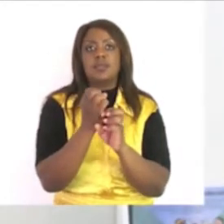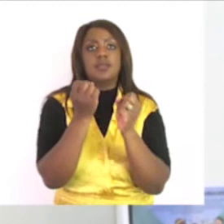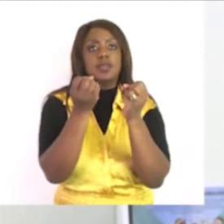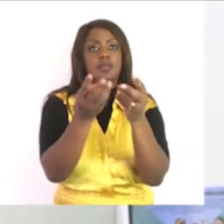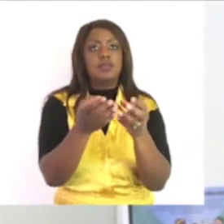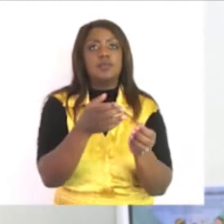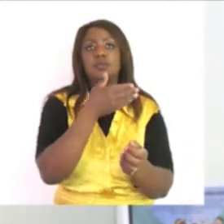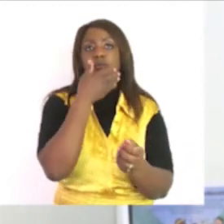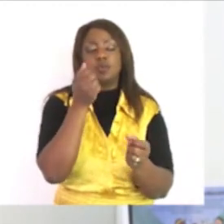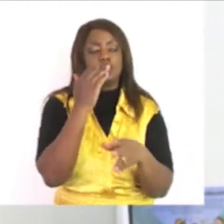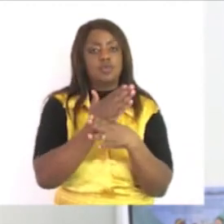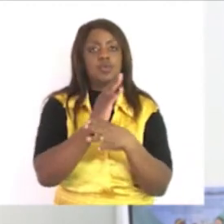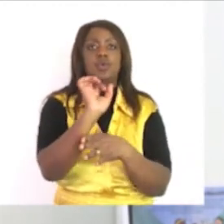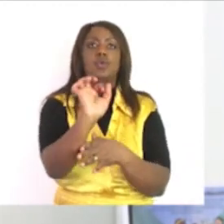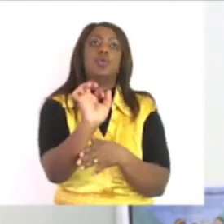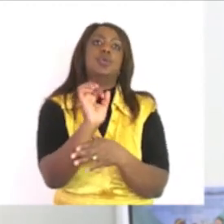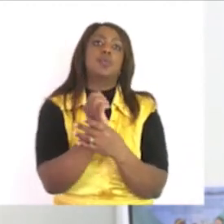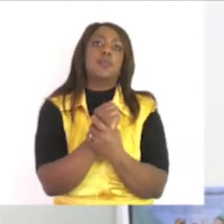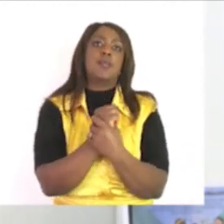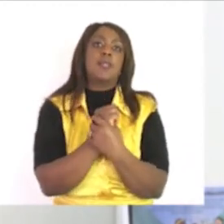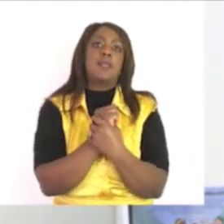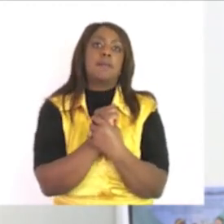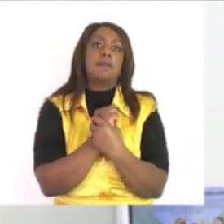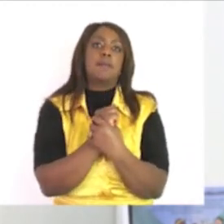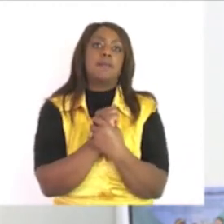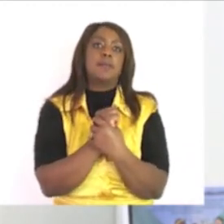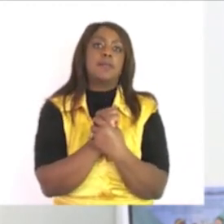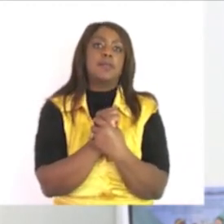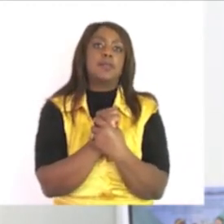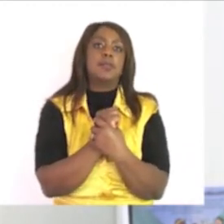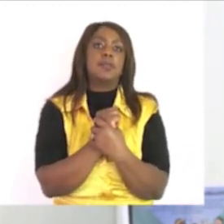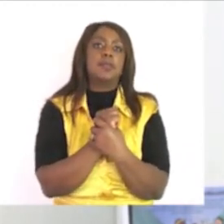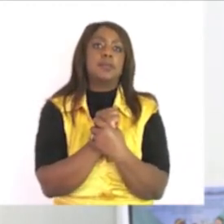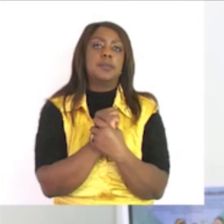your activity and take the activity to your teachers for marking.